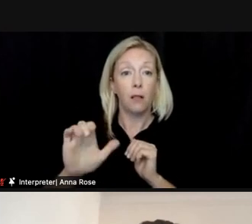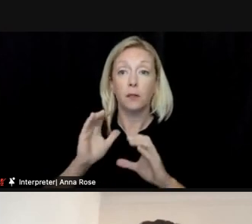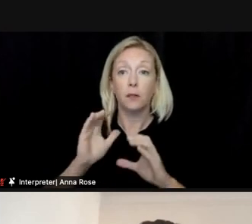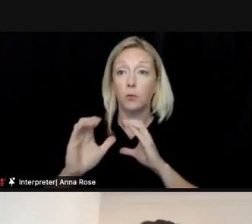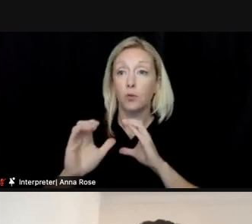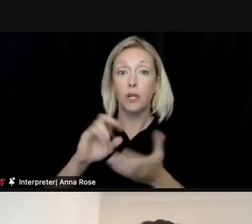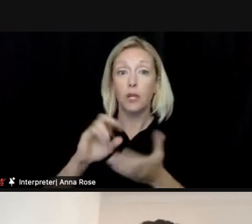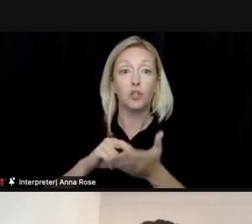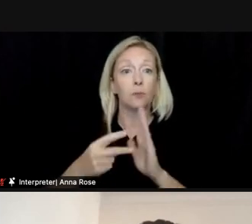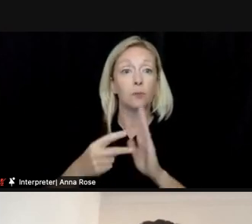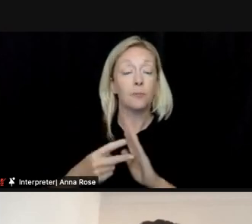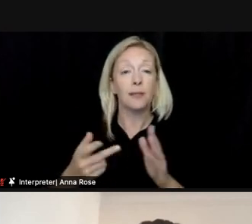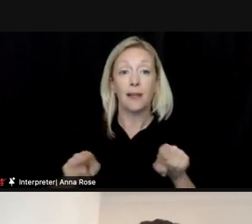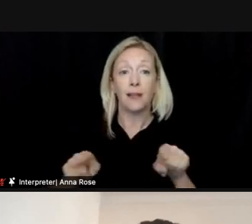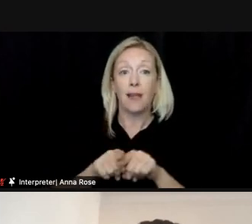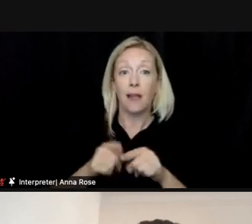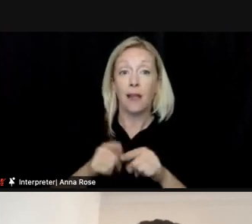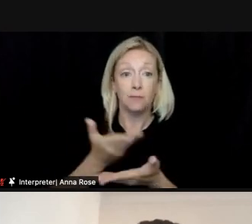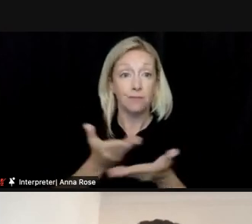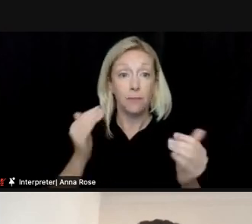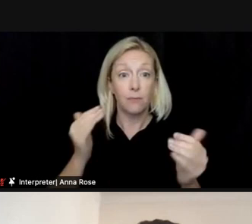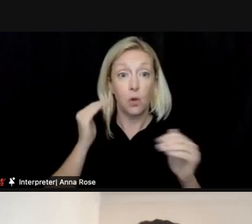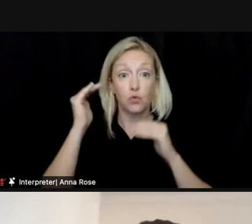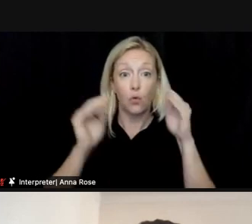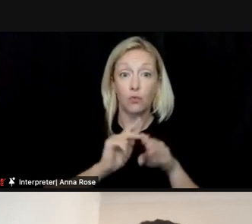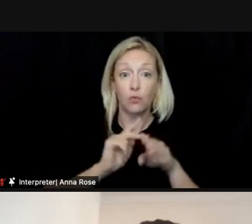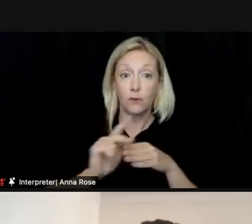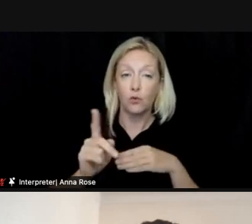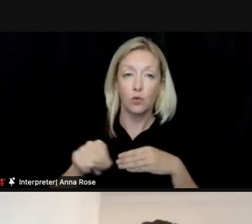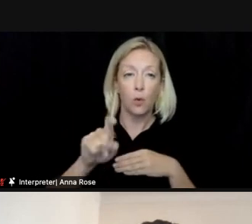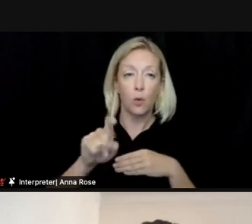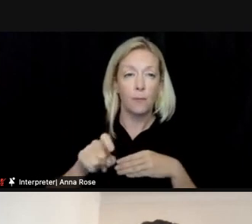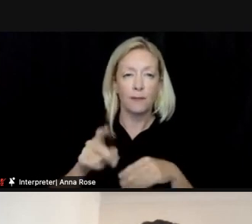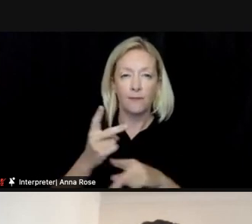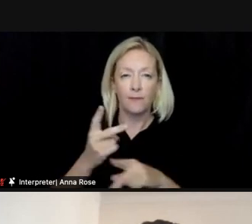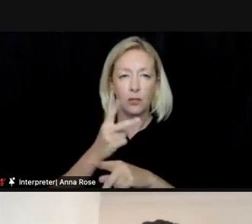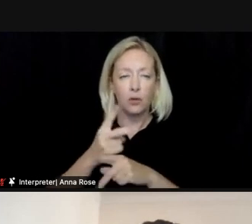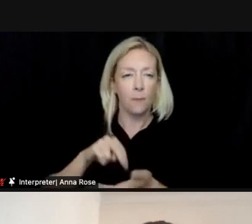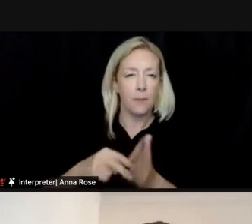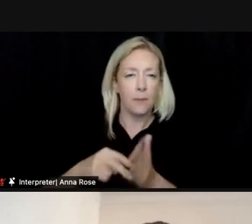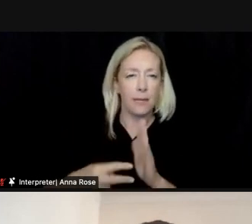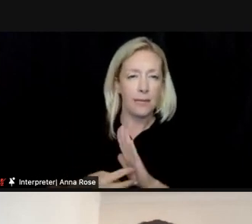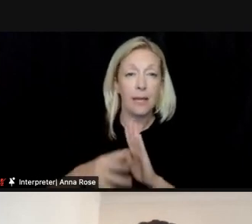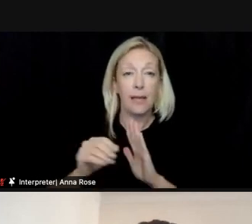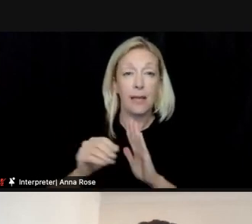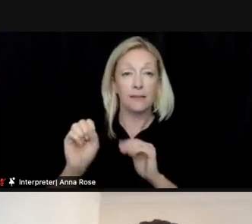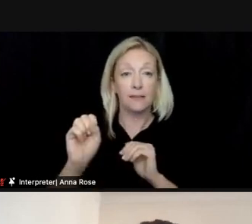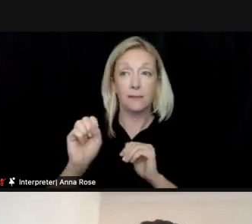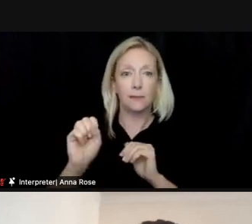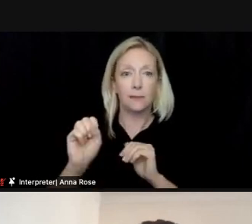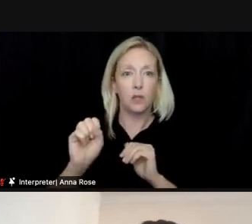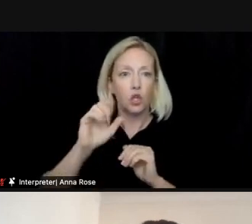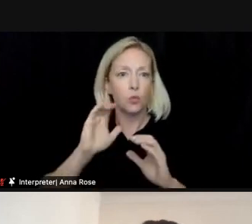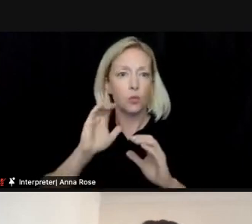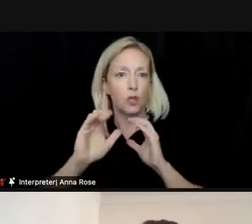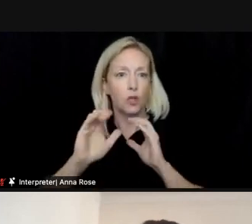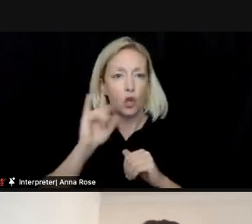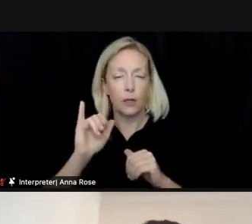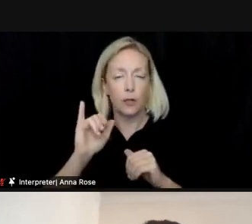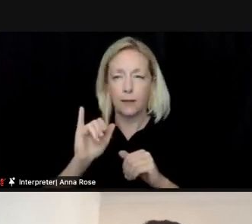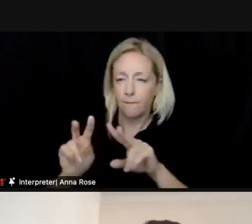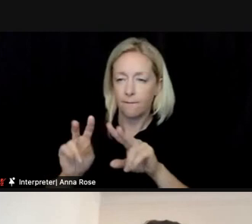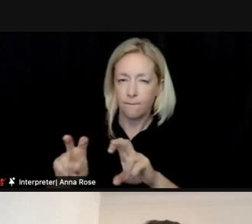meaning or the intent of that student's behavior. What are they doing and what does it mean? And then to respond to